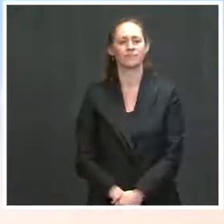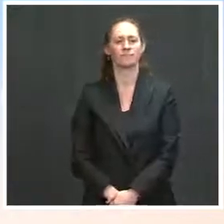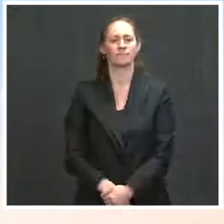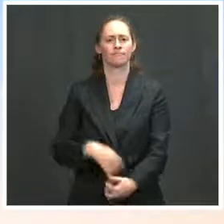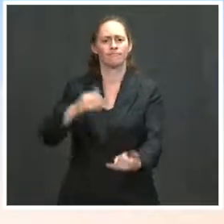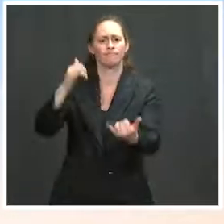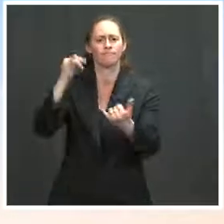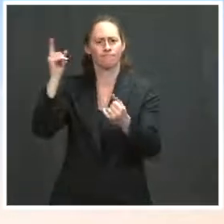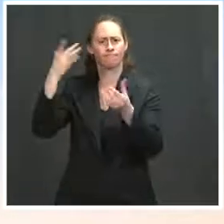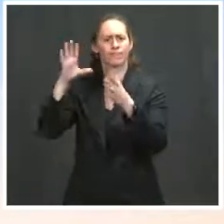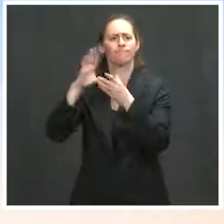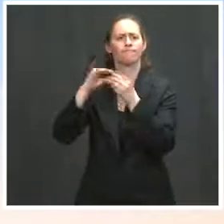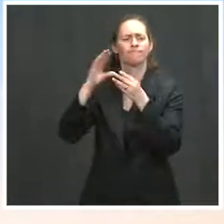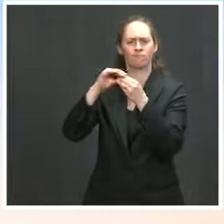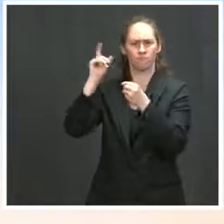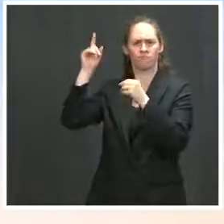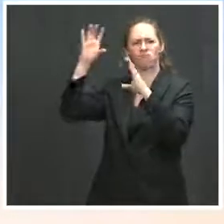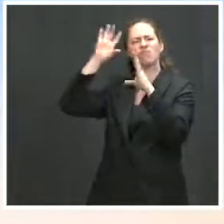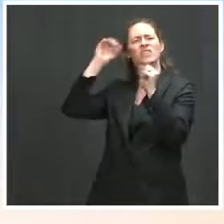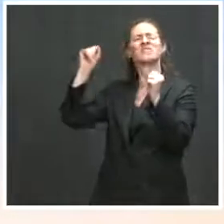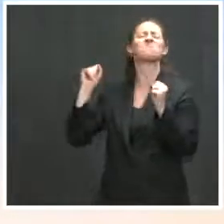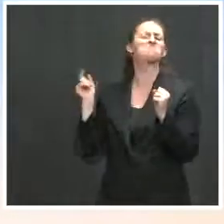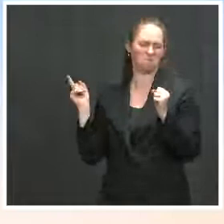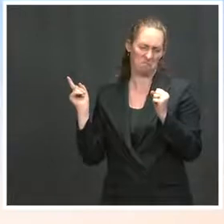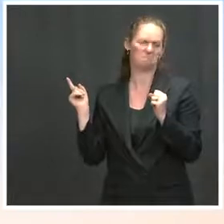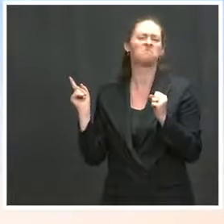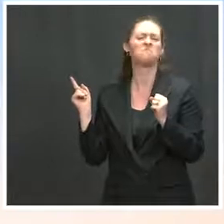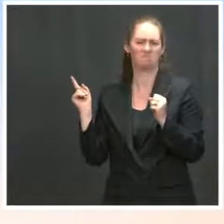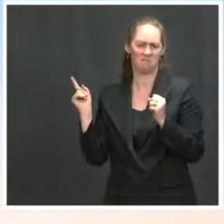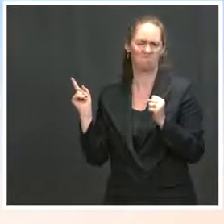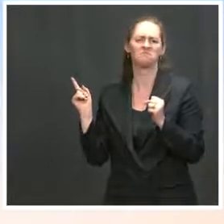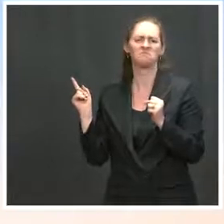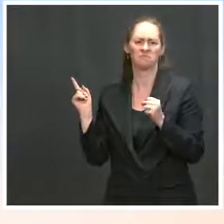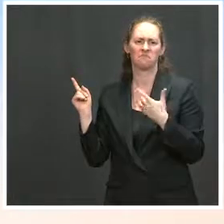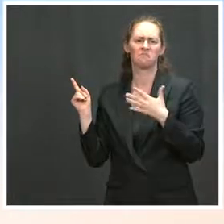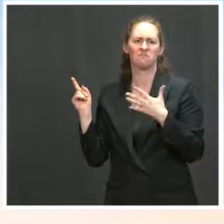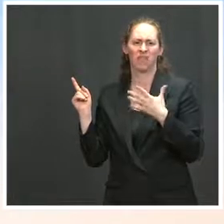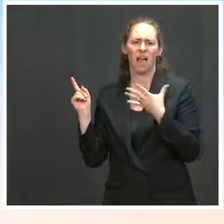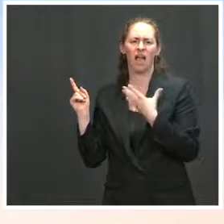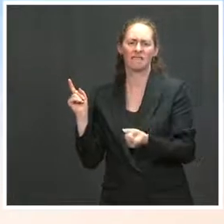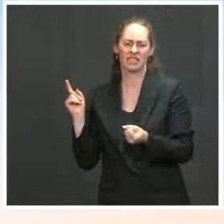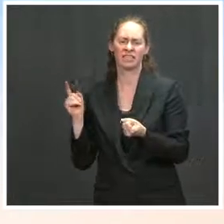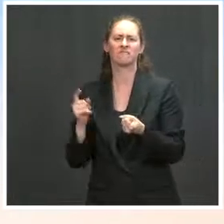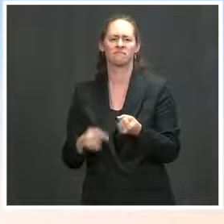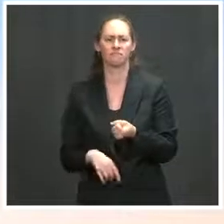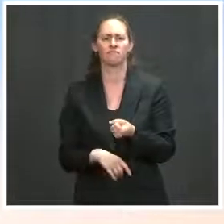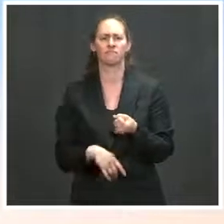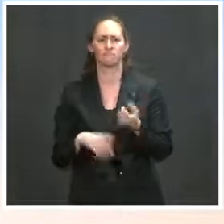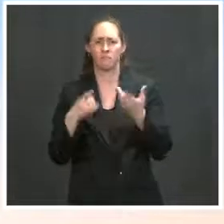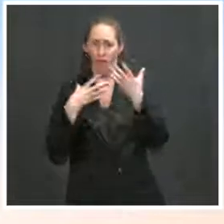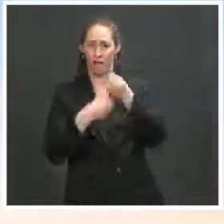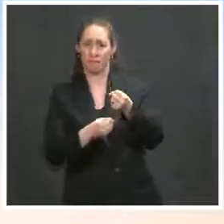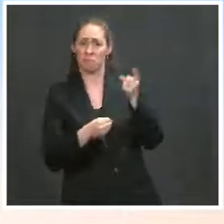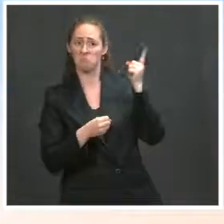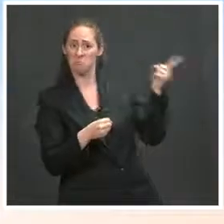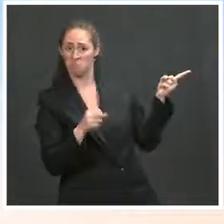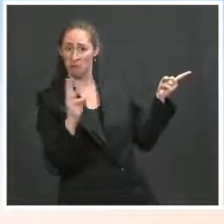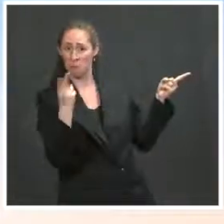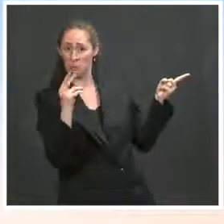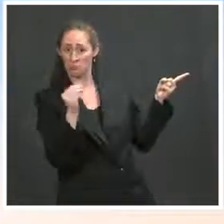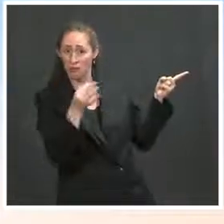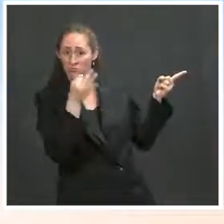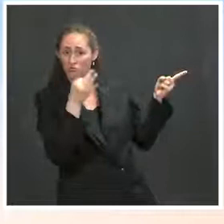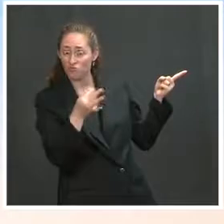this. But are you guys confident in the World Health Organization's credibility? This statement greatly differs